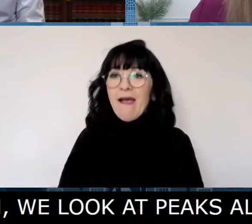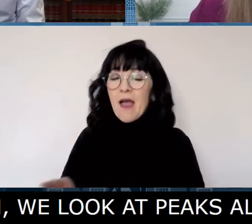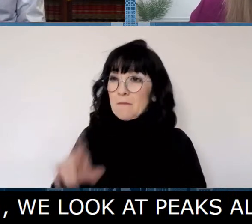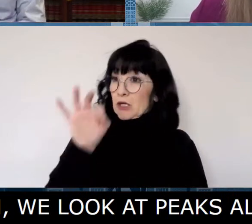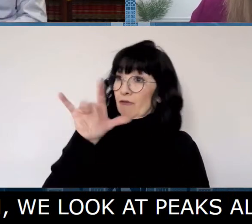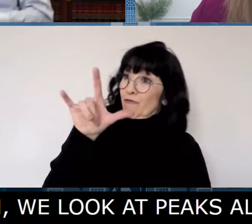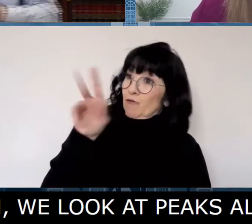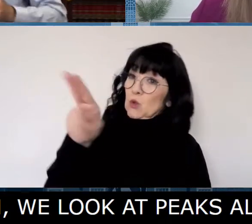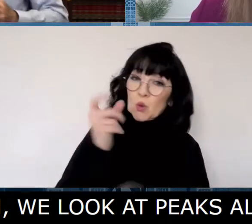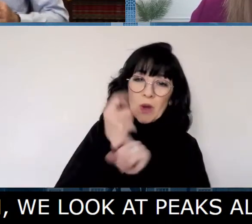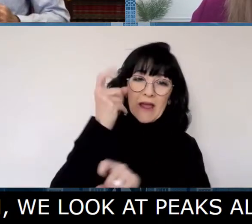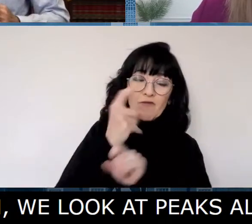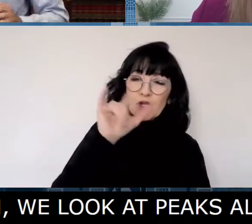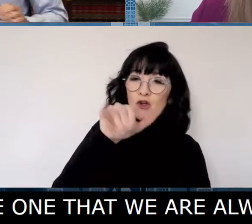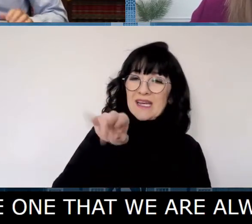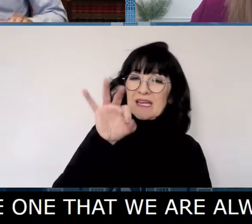And